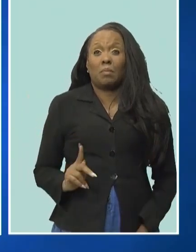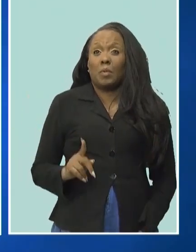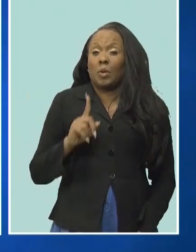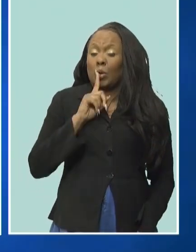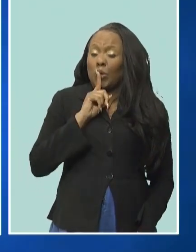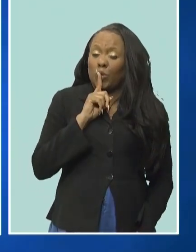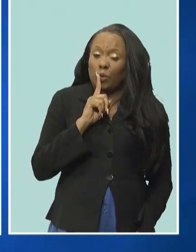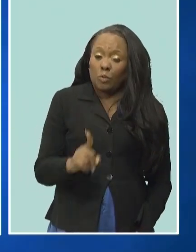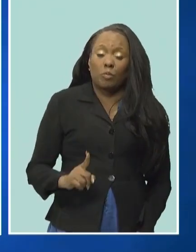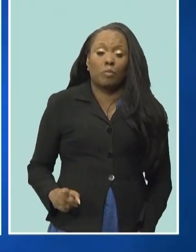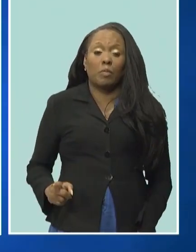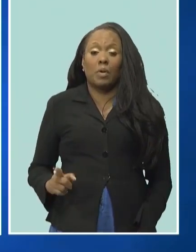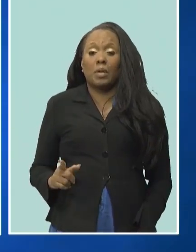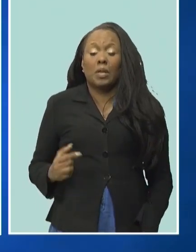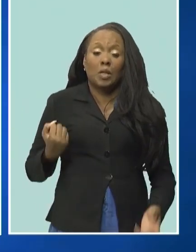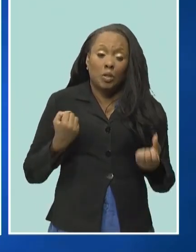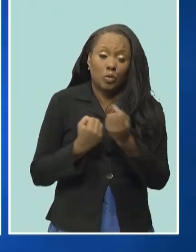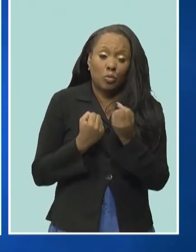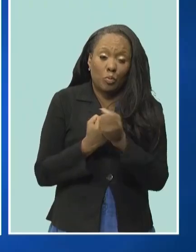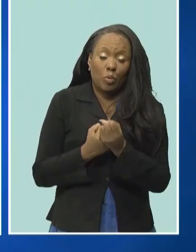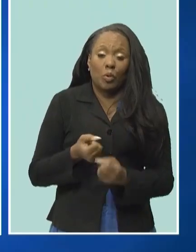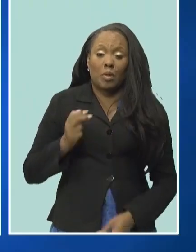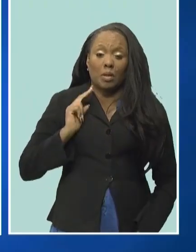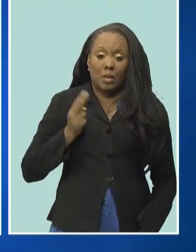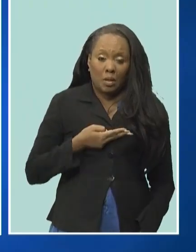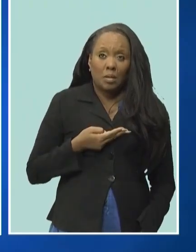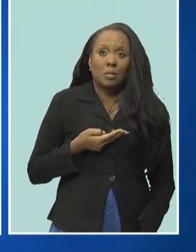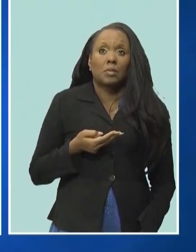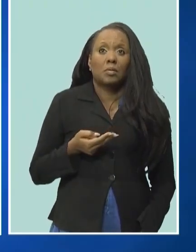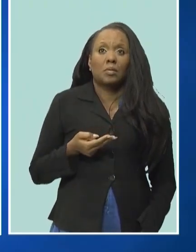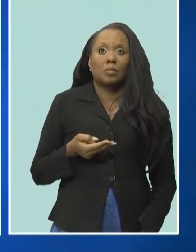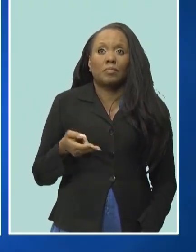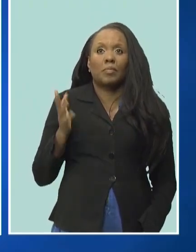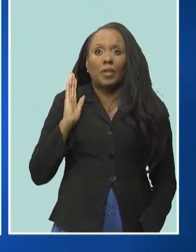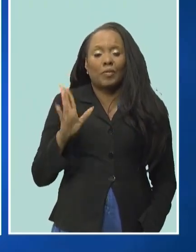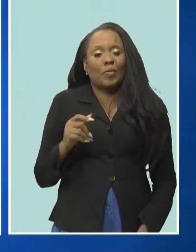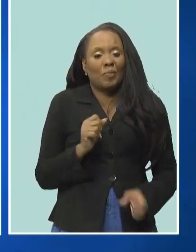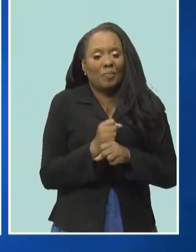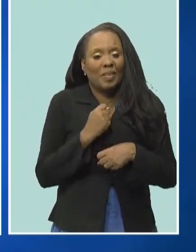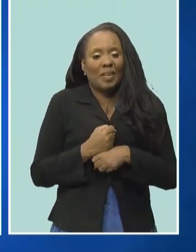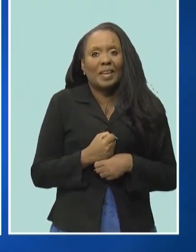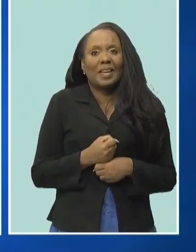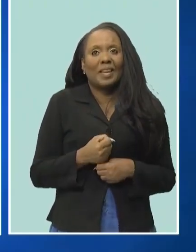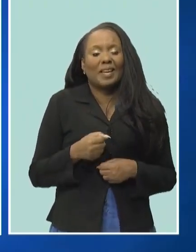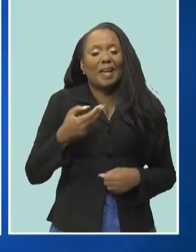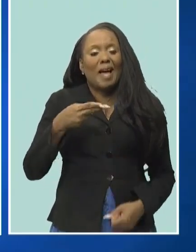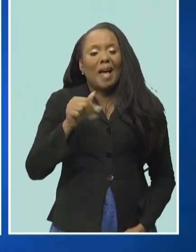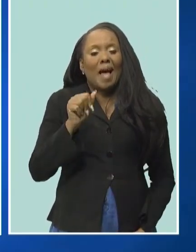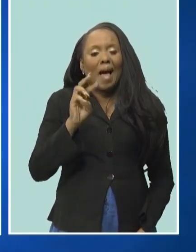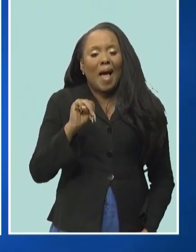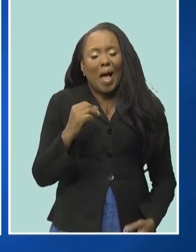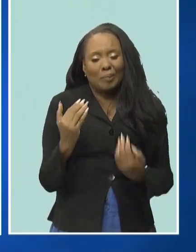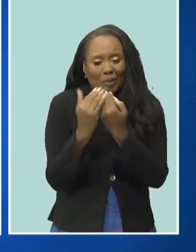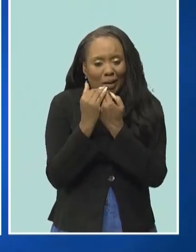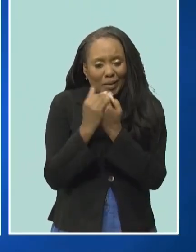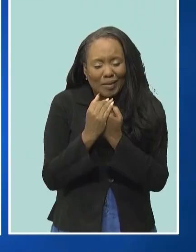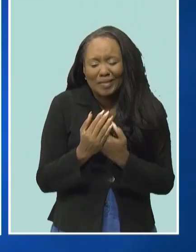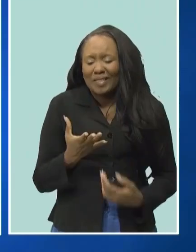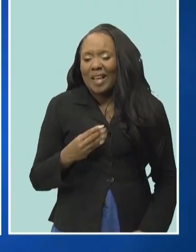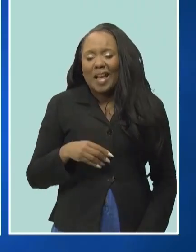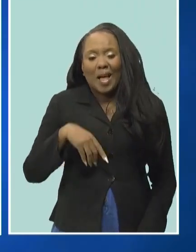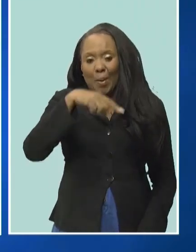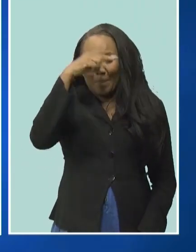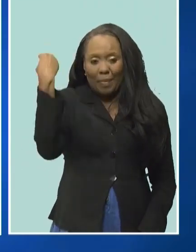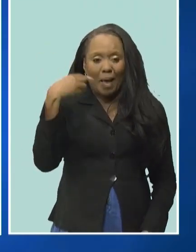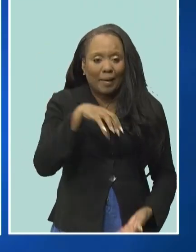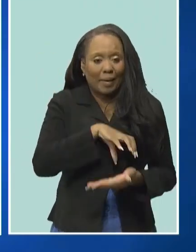to the Togetherness Social Group. We will also be doing ham cutters and black cake next Saturday. So if you're in the